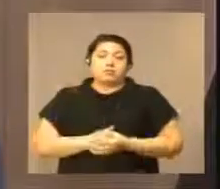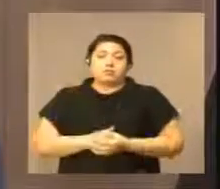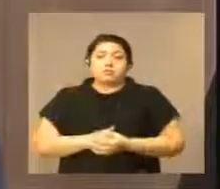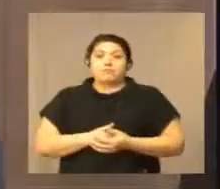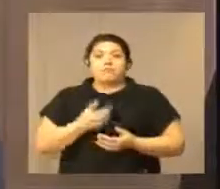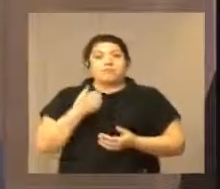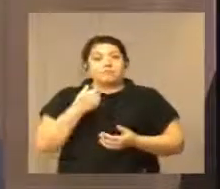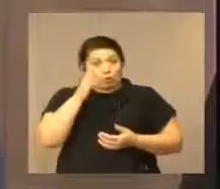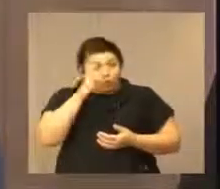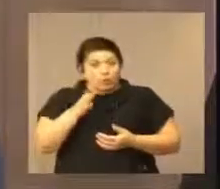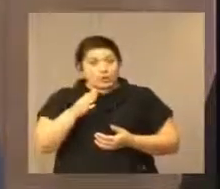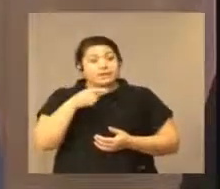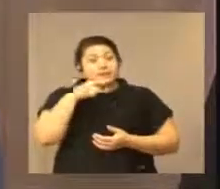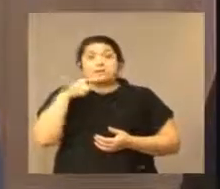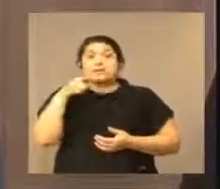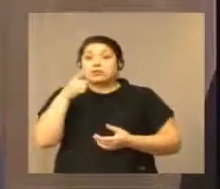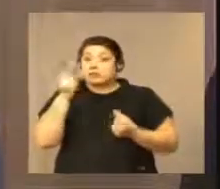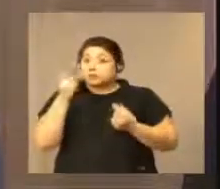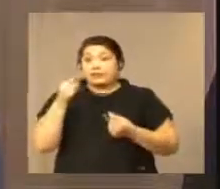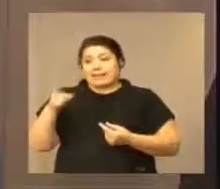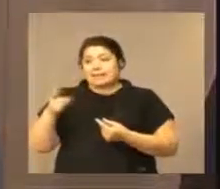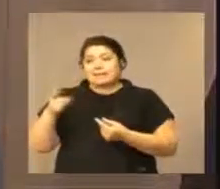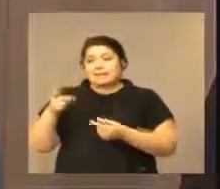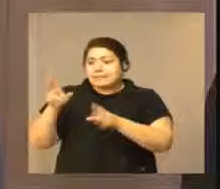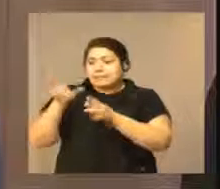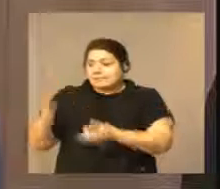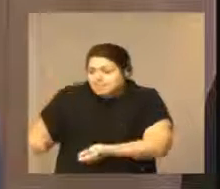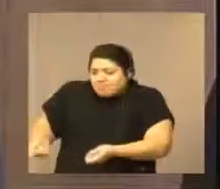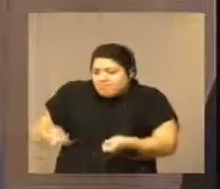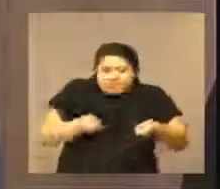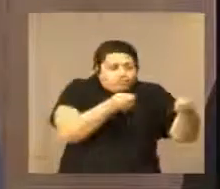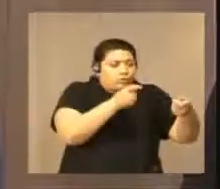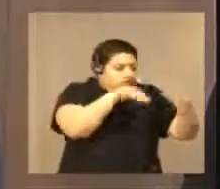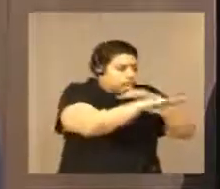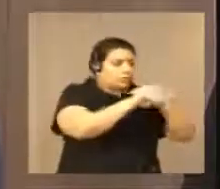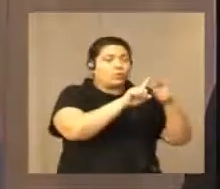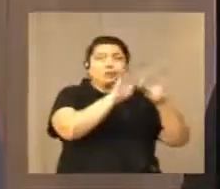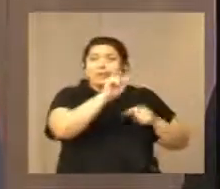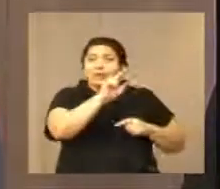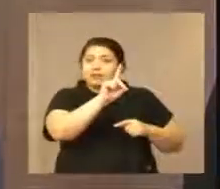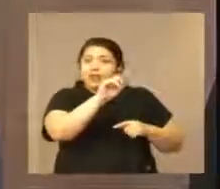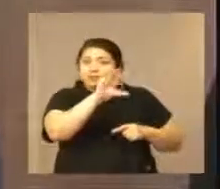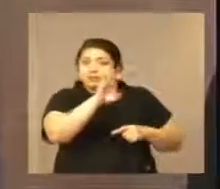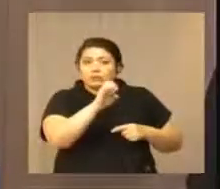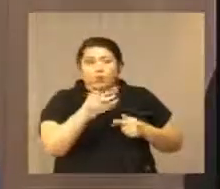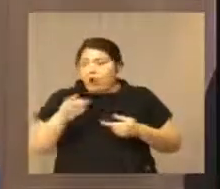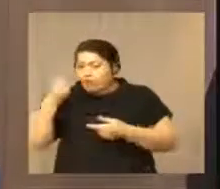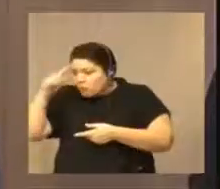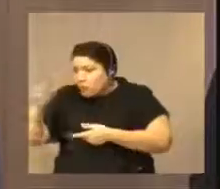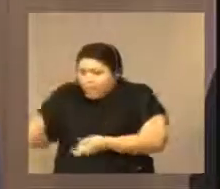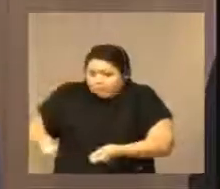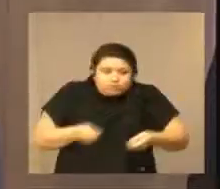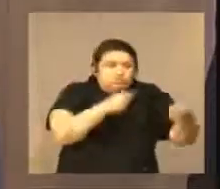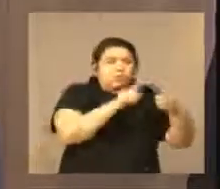No one is going to carry you into the band office up a set of stairs or into the health center. So we